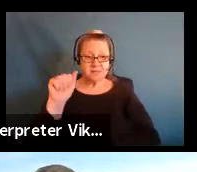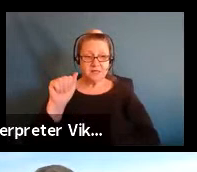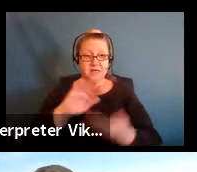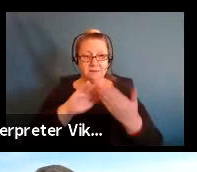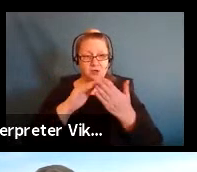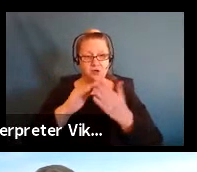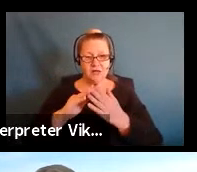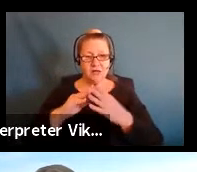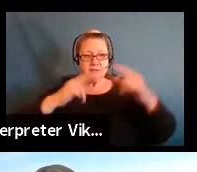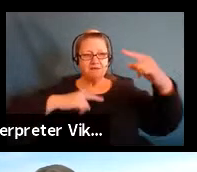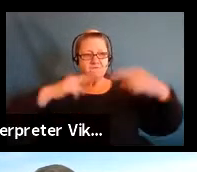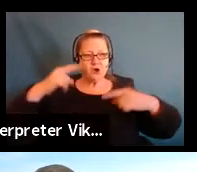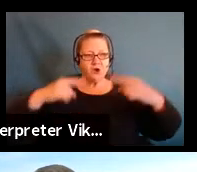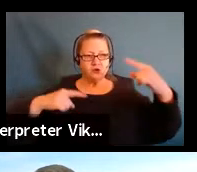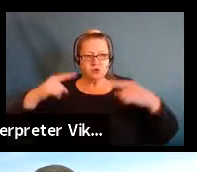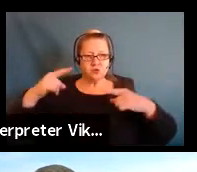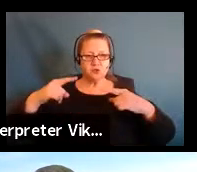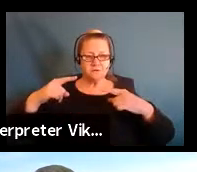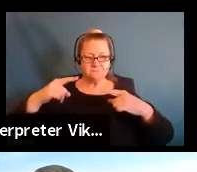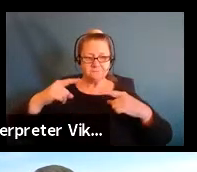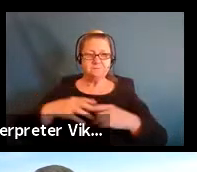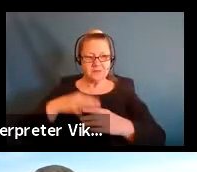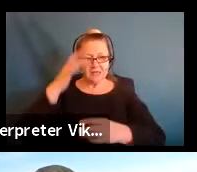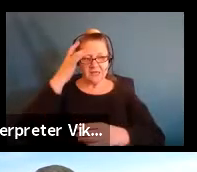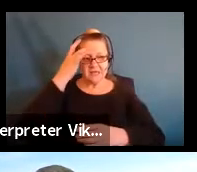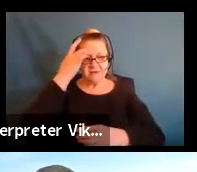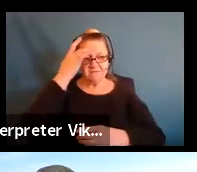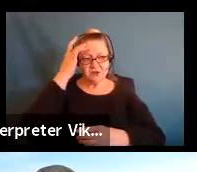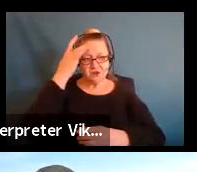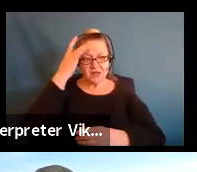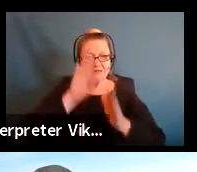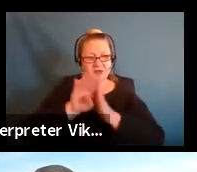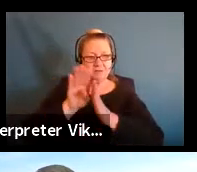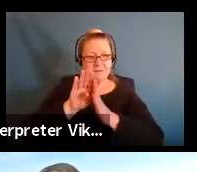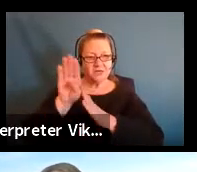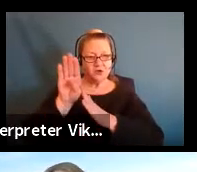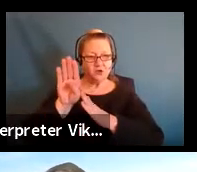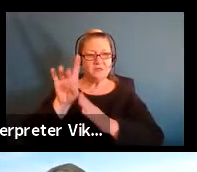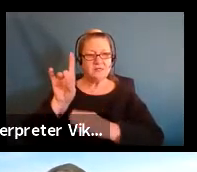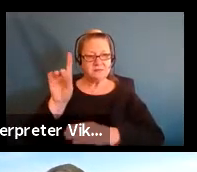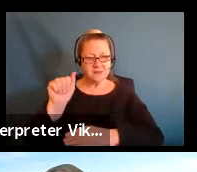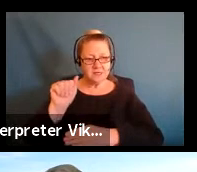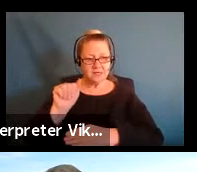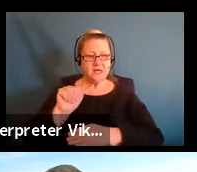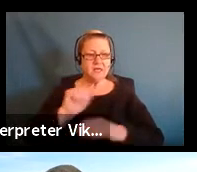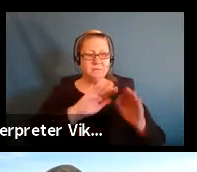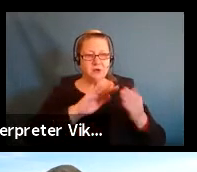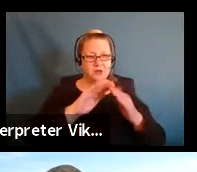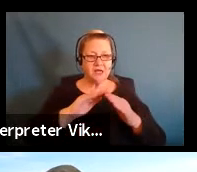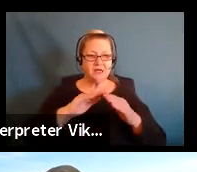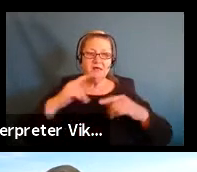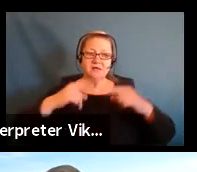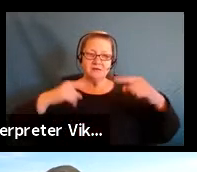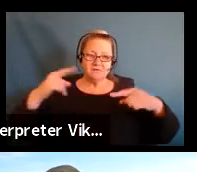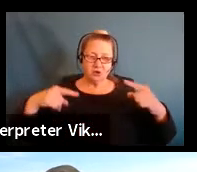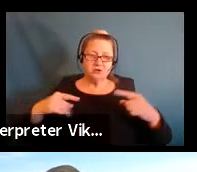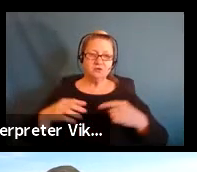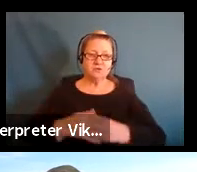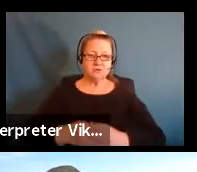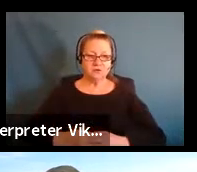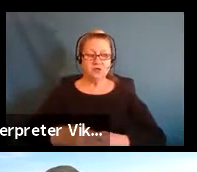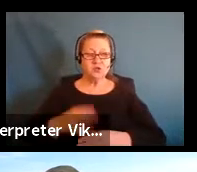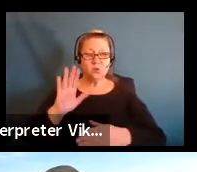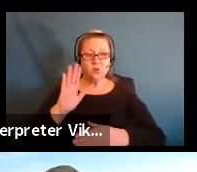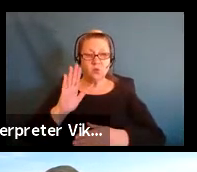diverse. The intellectual and developmental disability community is very diverse. So what is going to be helpful to me